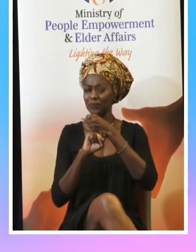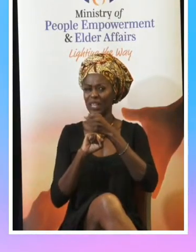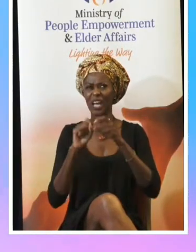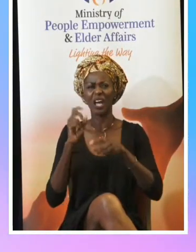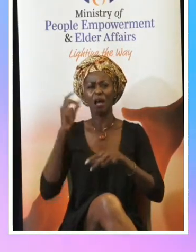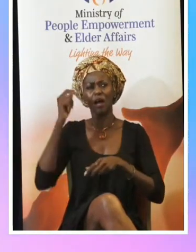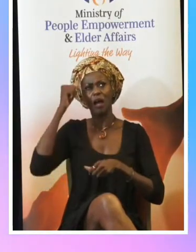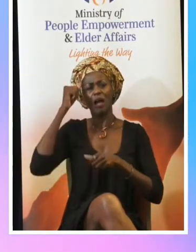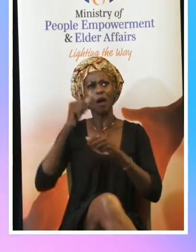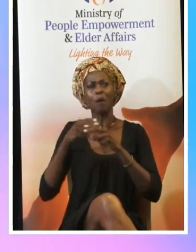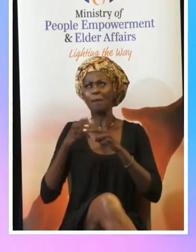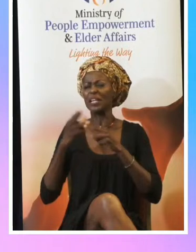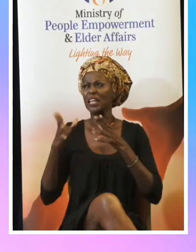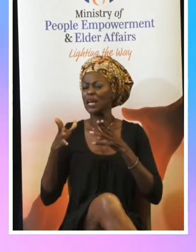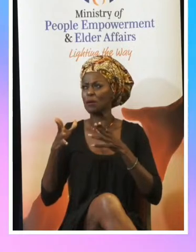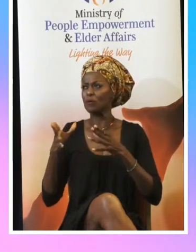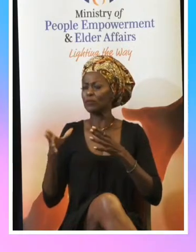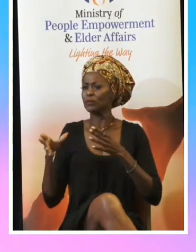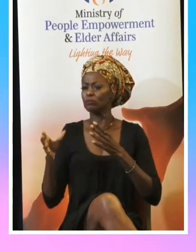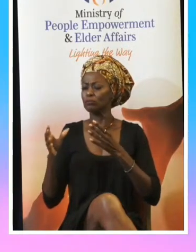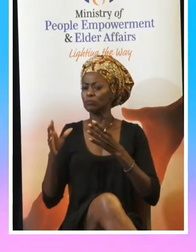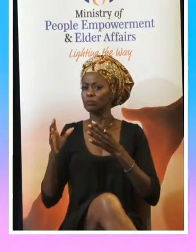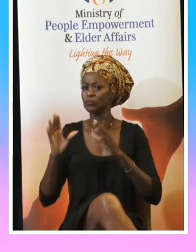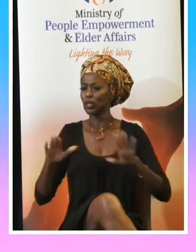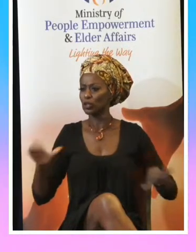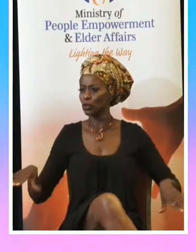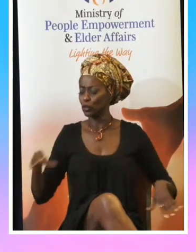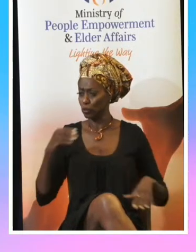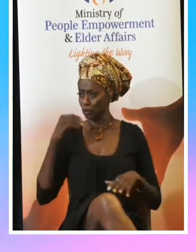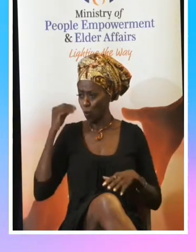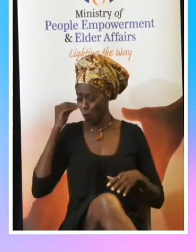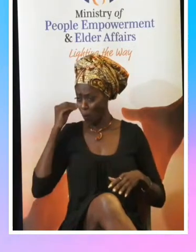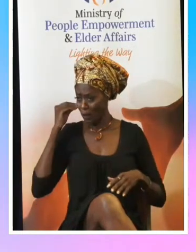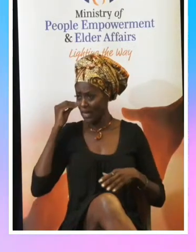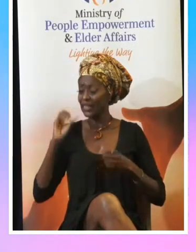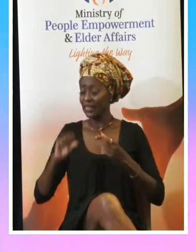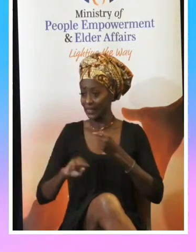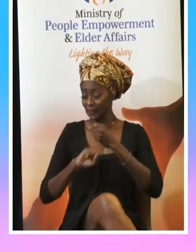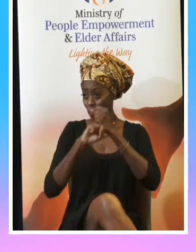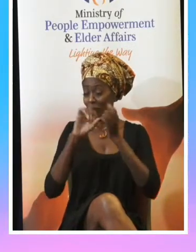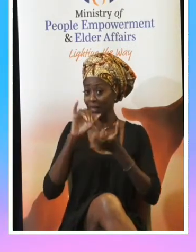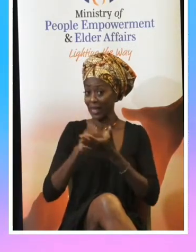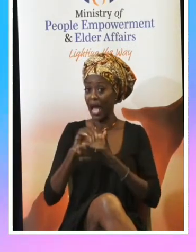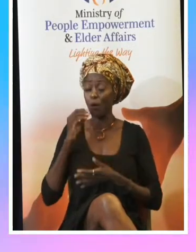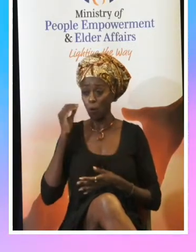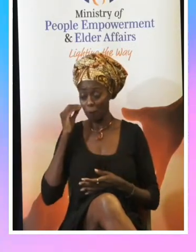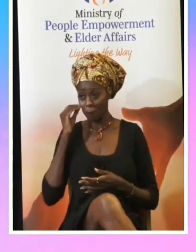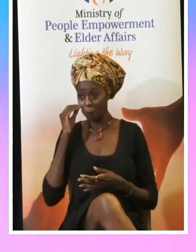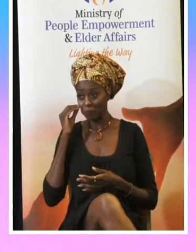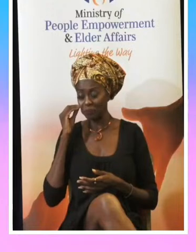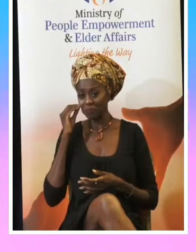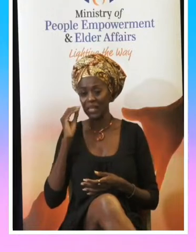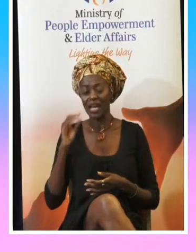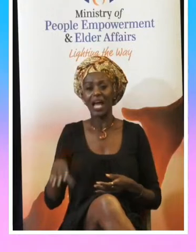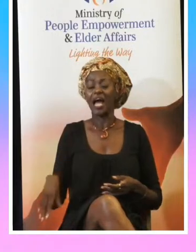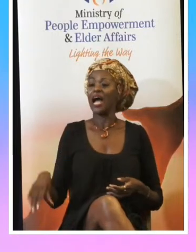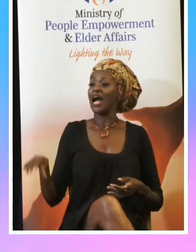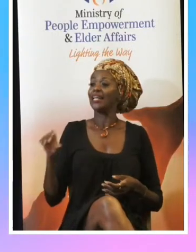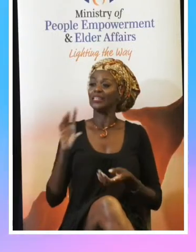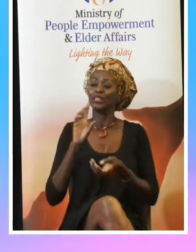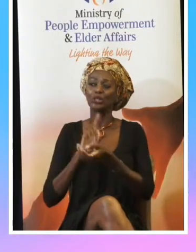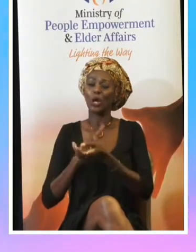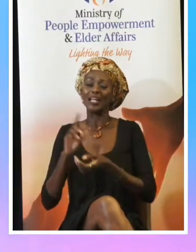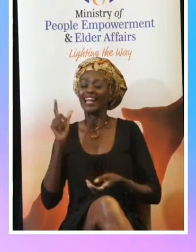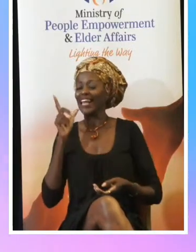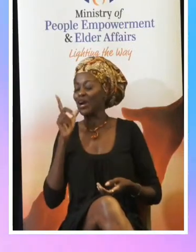it was the Children's Home for Persons with Disabilities. And she has been passionate about